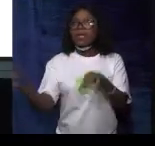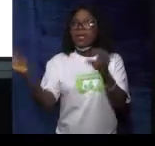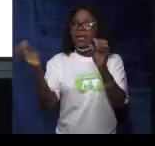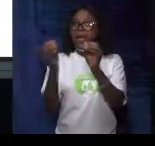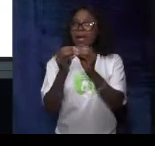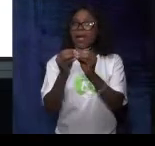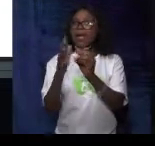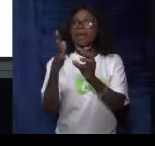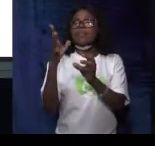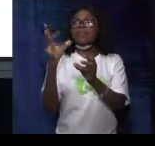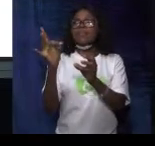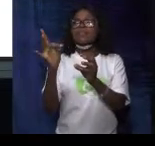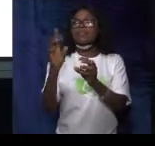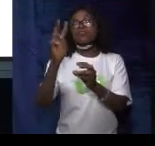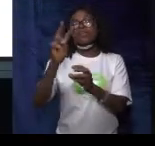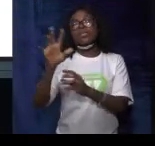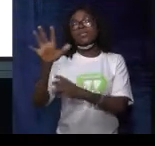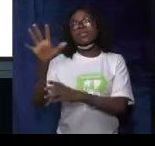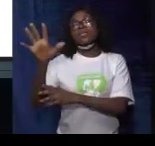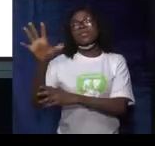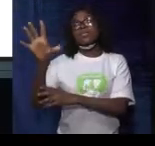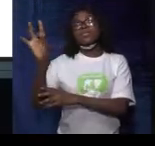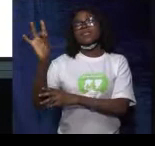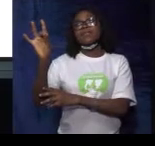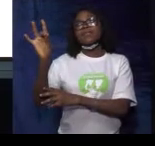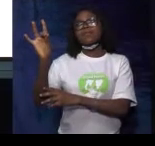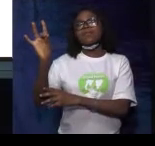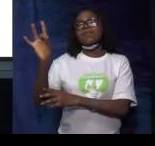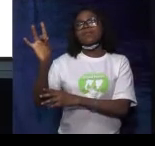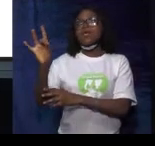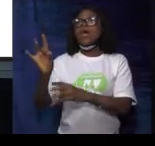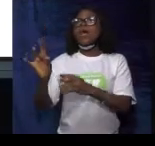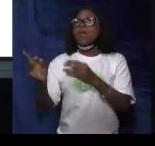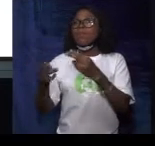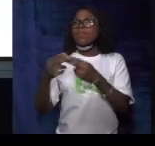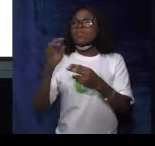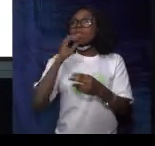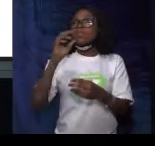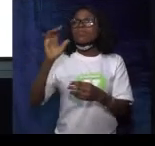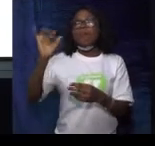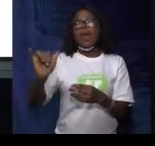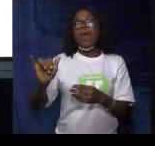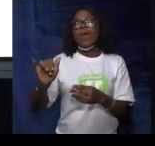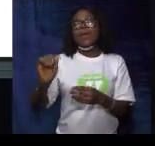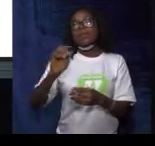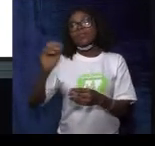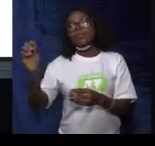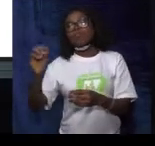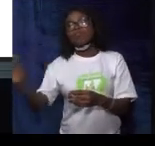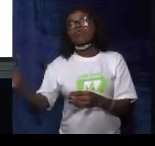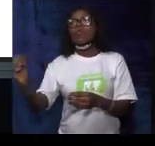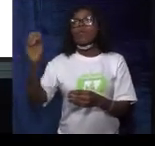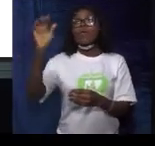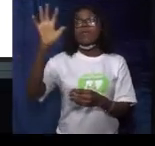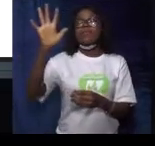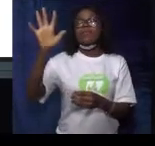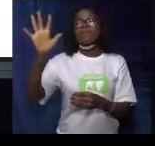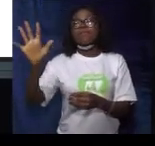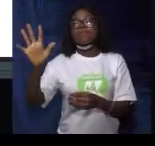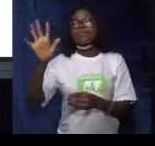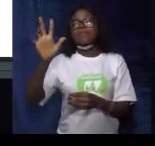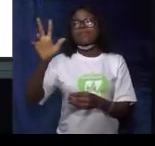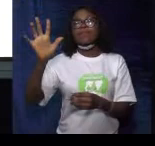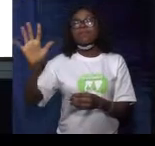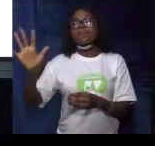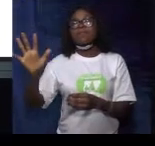15, plus 5 is 20, plus 8 is 28, plus y is 35. So now what do I